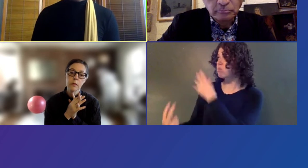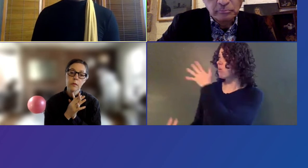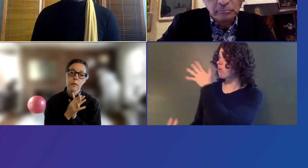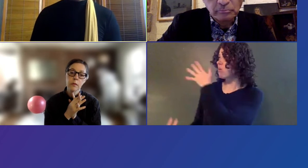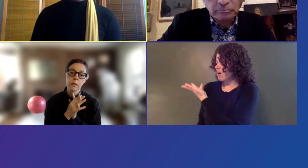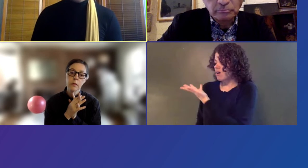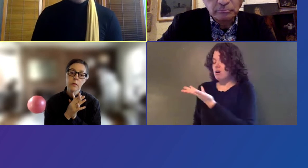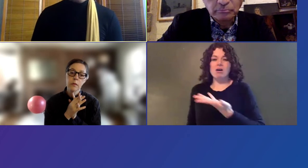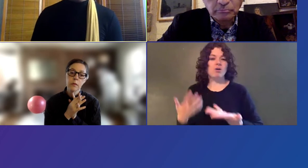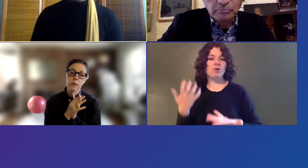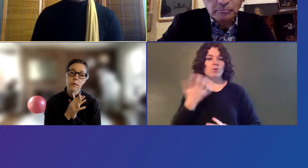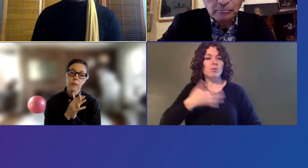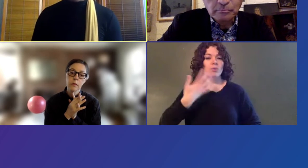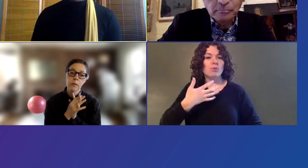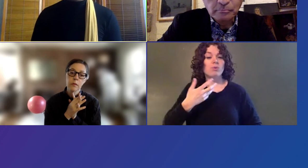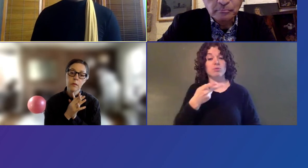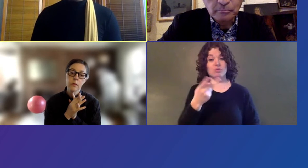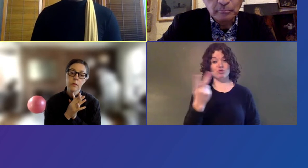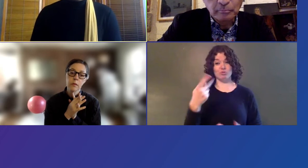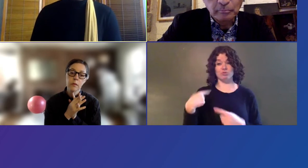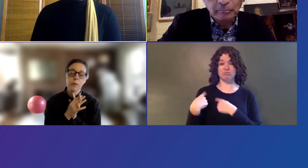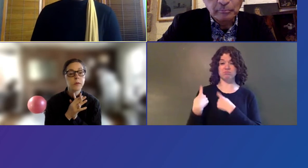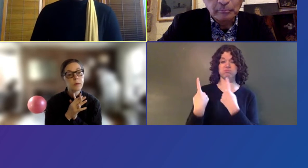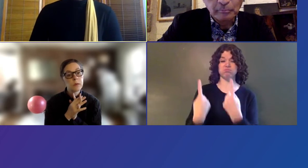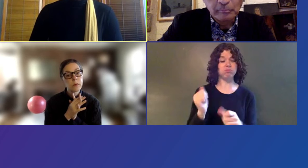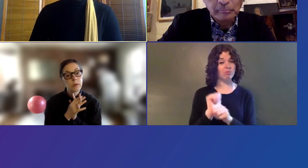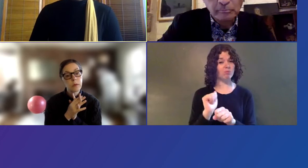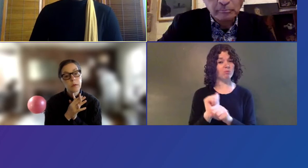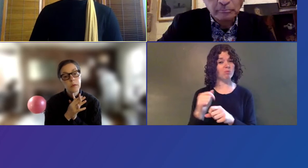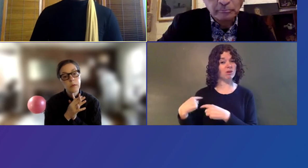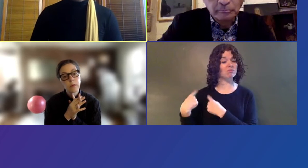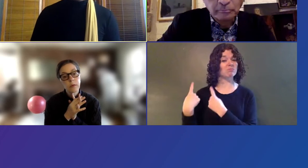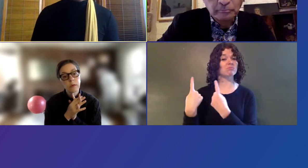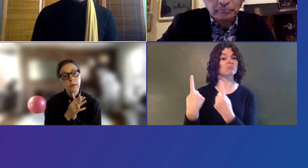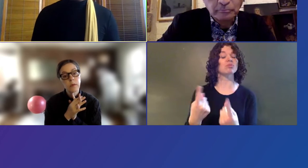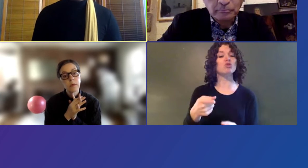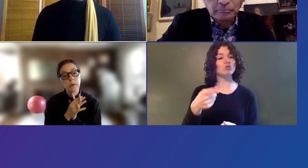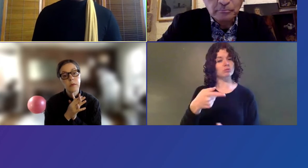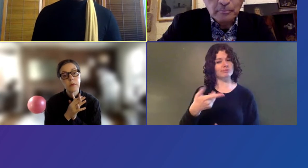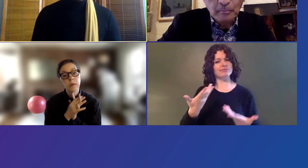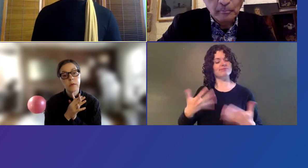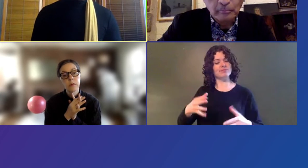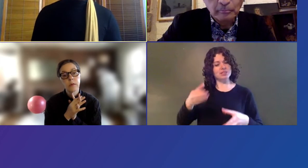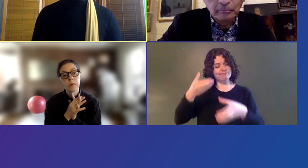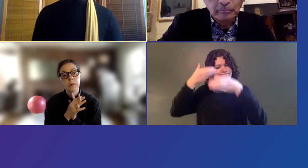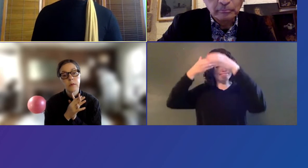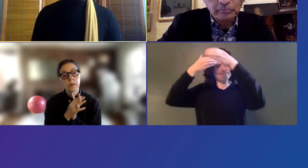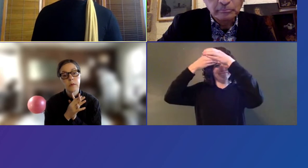for as long as both of you have. I think there's a lot that you've come to know, that